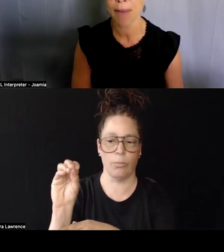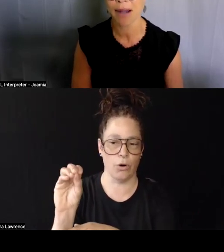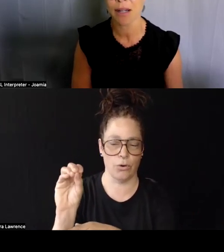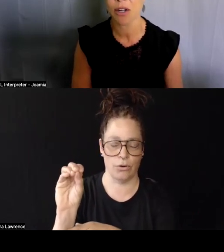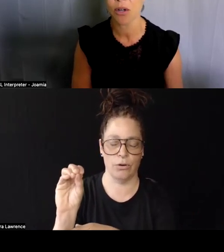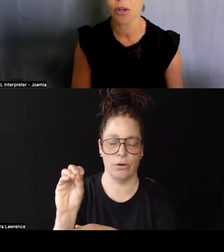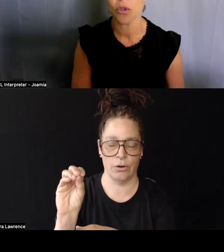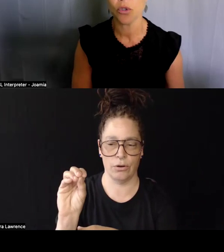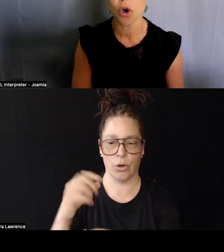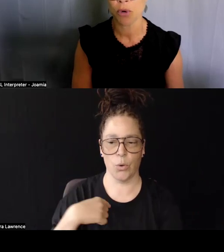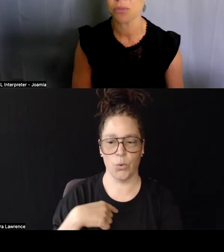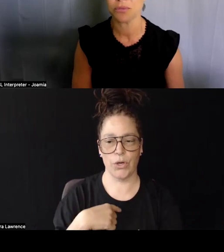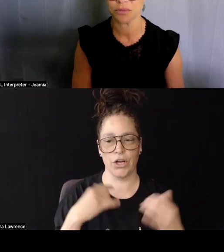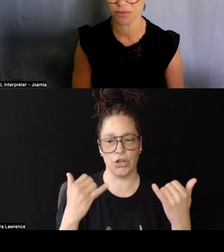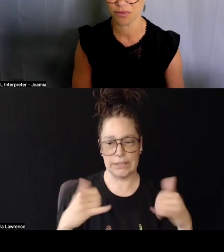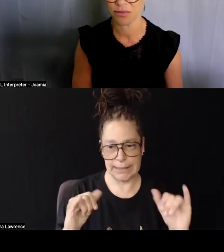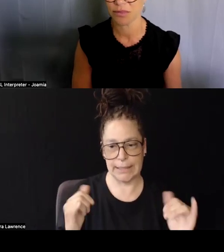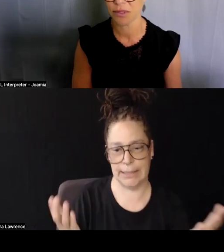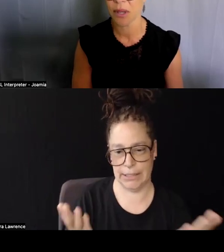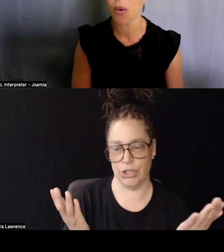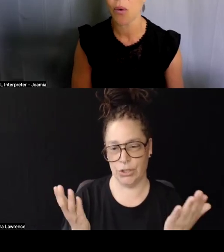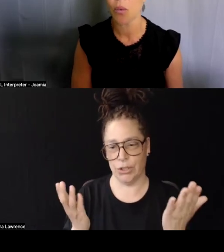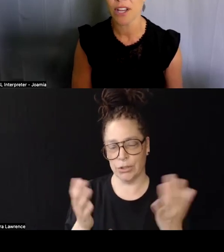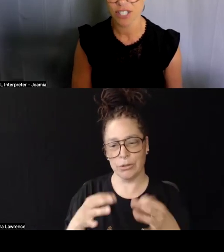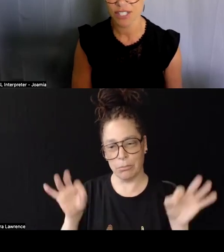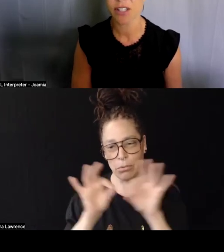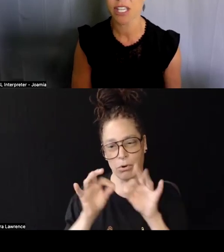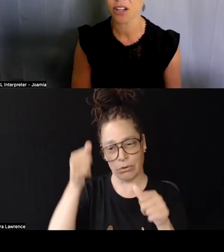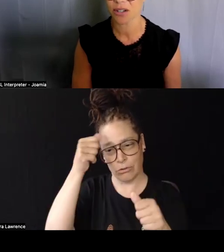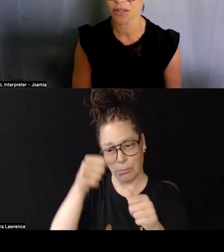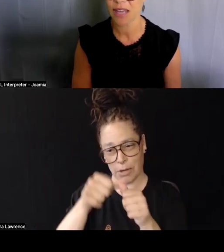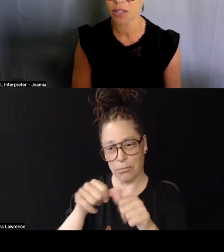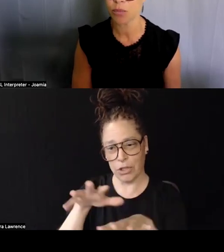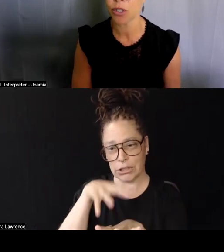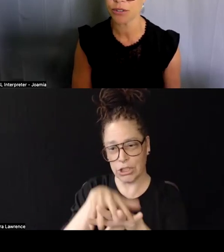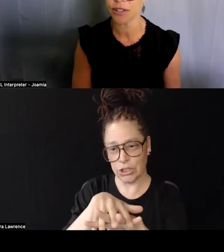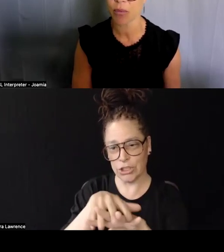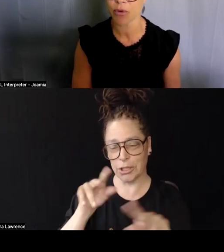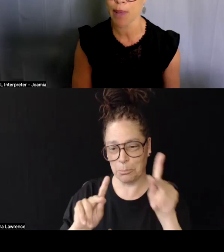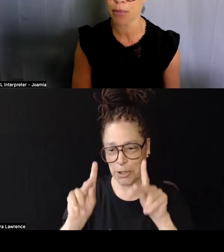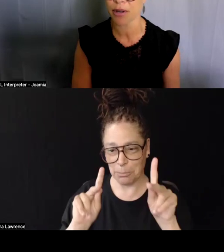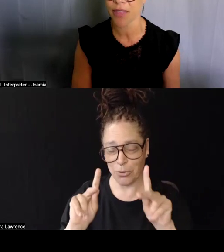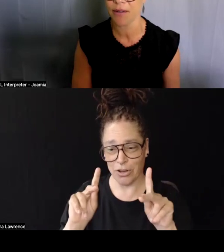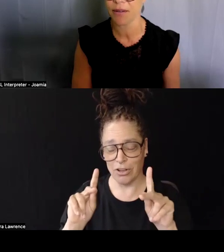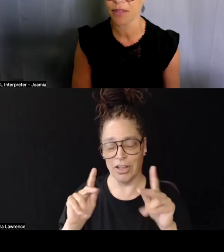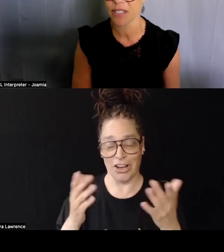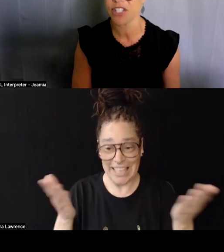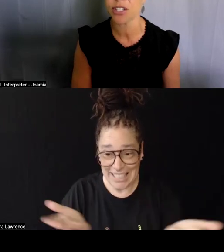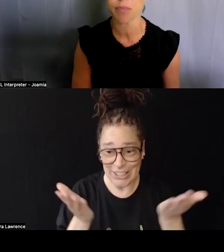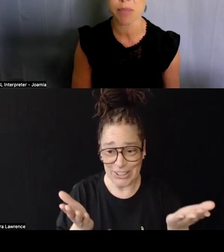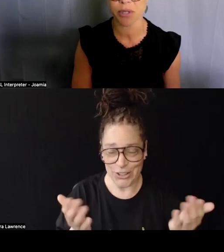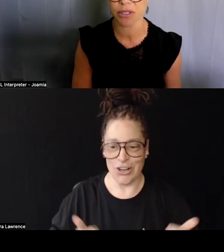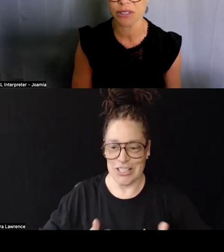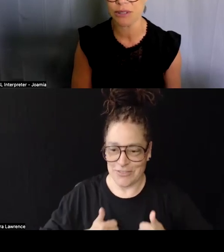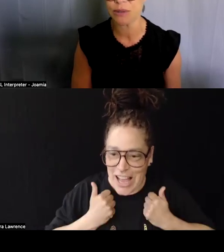Makin Mak Nomo. We are still here, and it's important that we remember that the